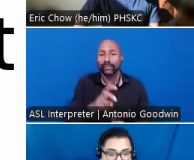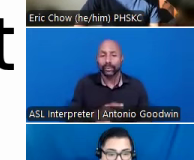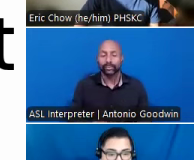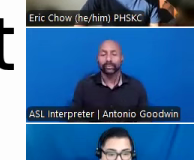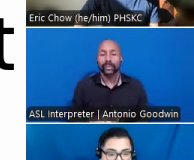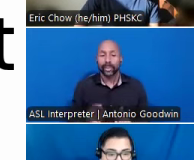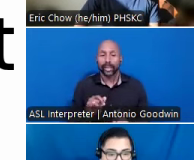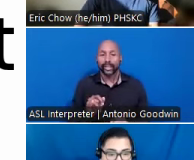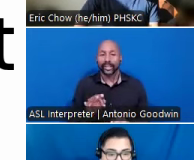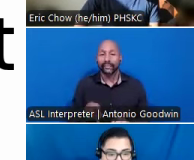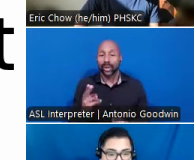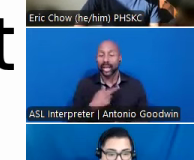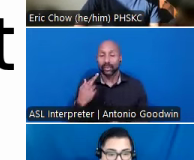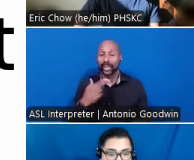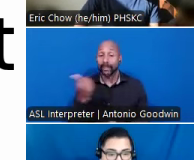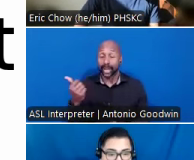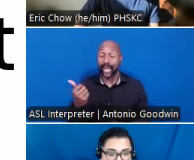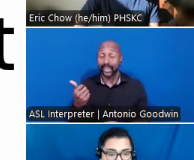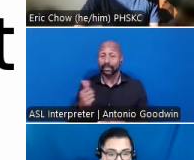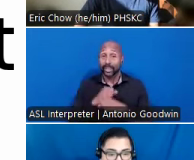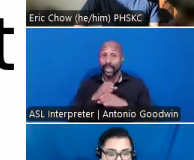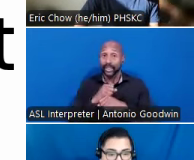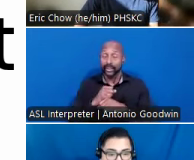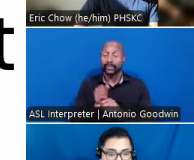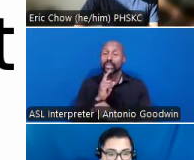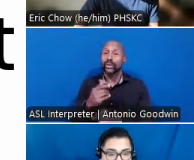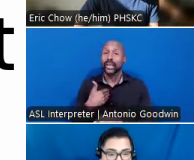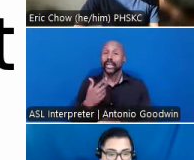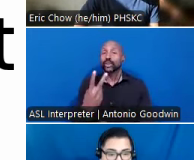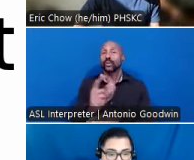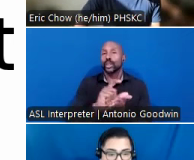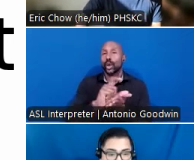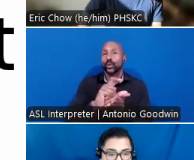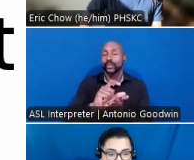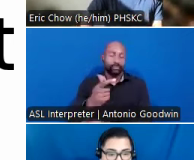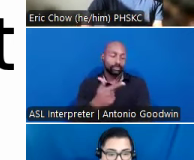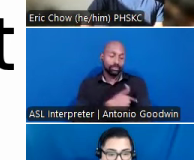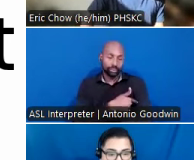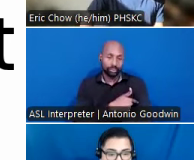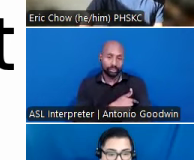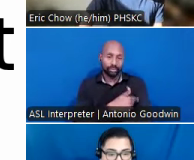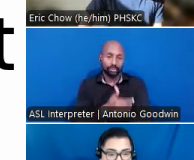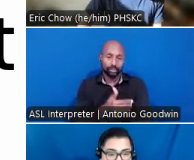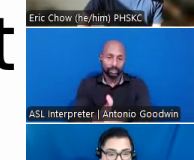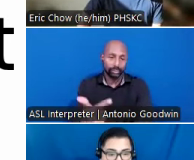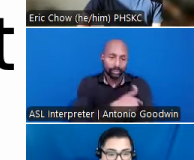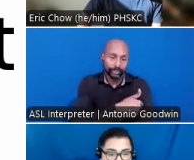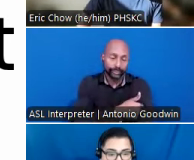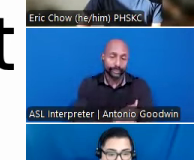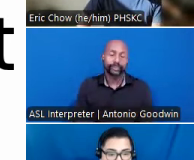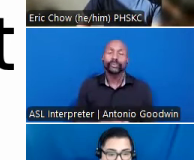best protection is getting 2 doses of the vaccine. So if you happen to got your first vaccine back